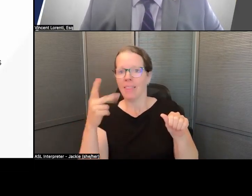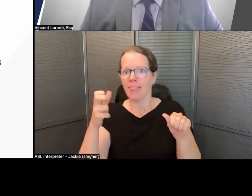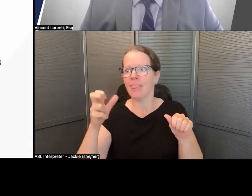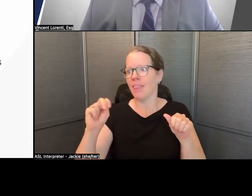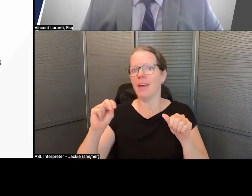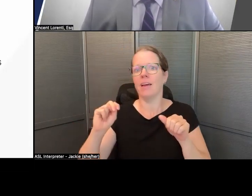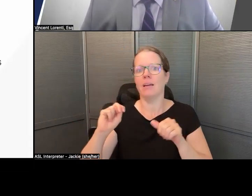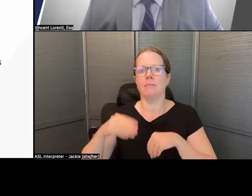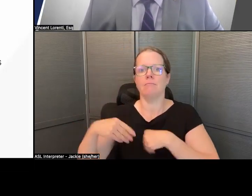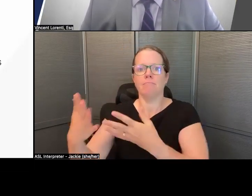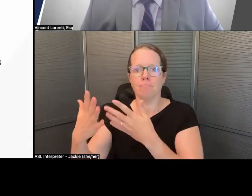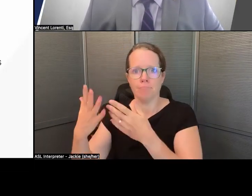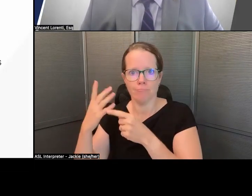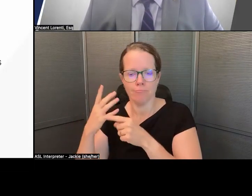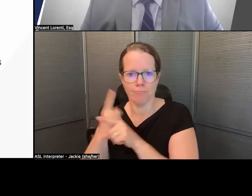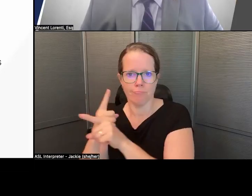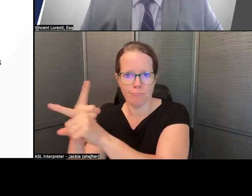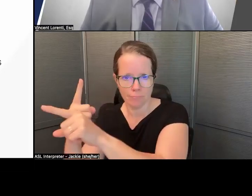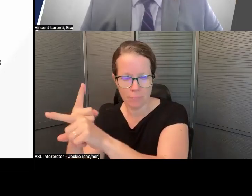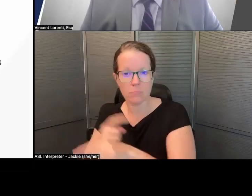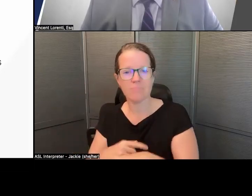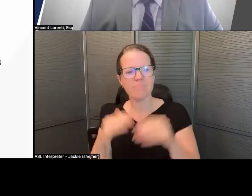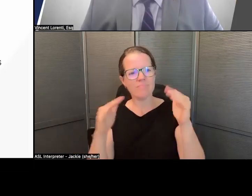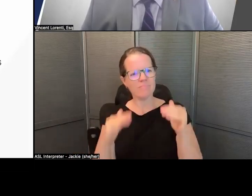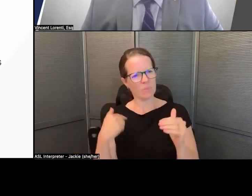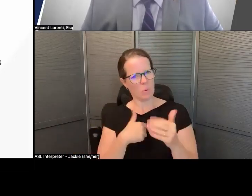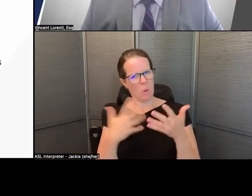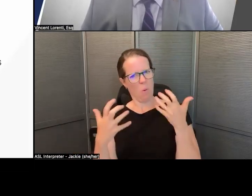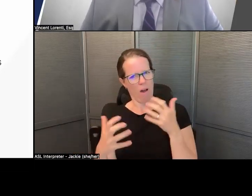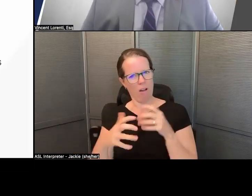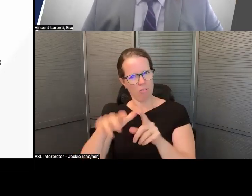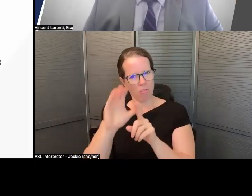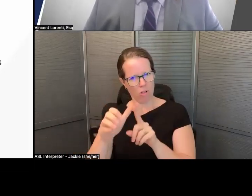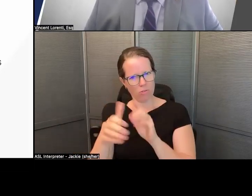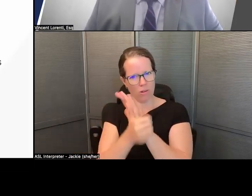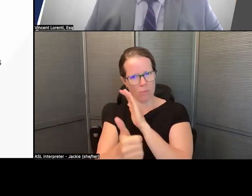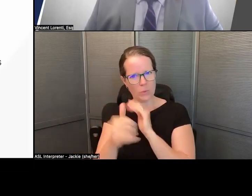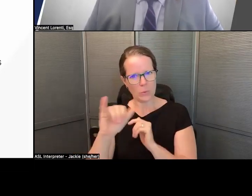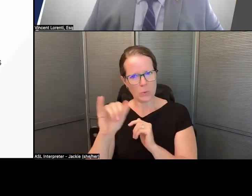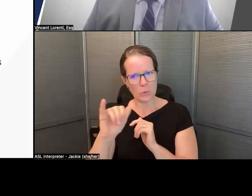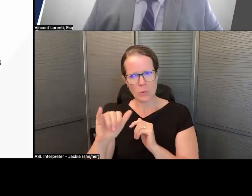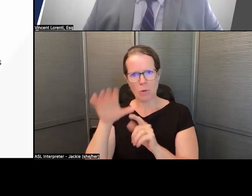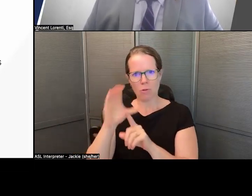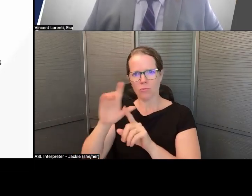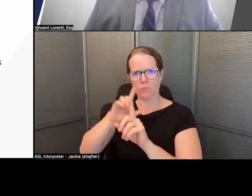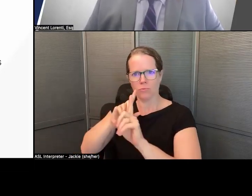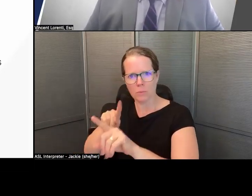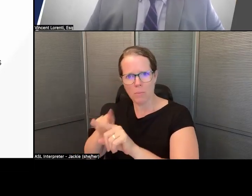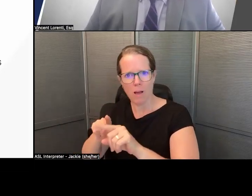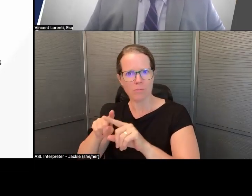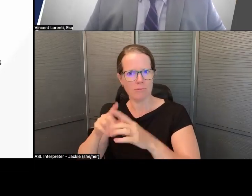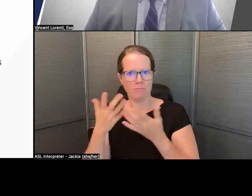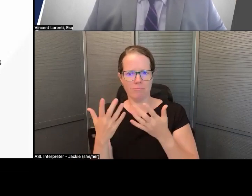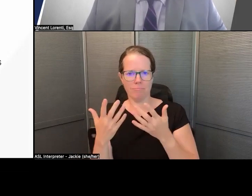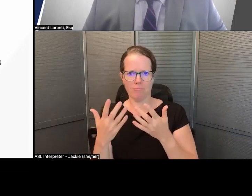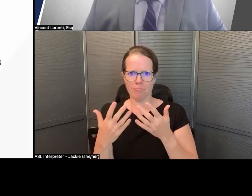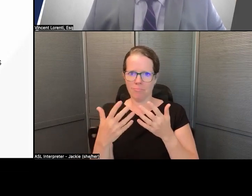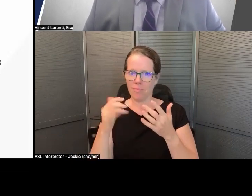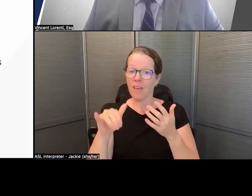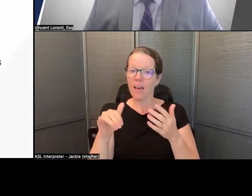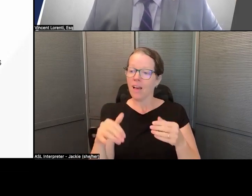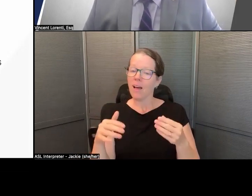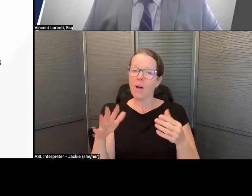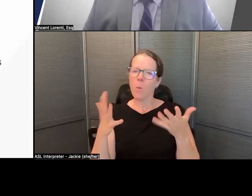competent. Beyond that, we want to be culturally responsive and culturally proficient, meaning that we want to provide spaces for transformation